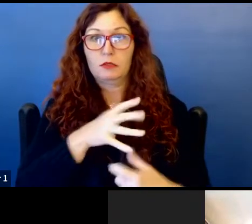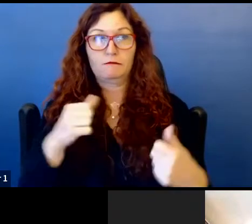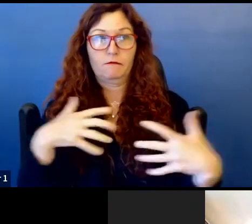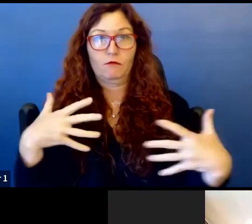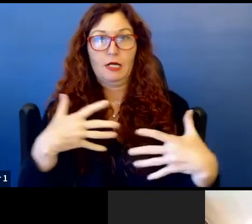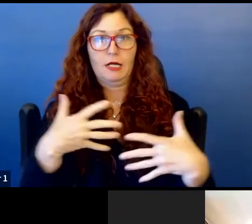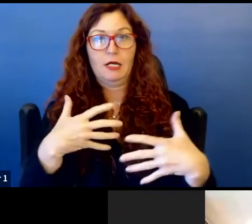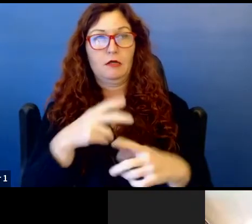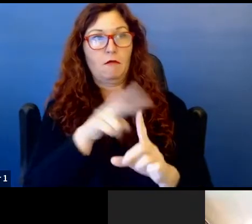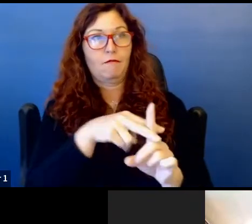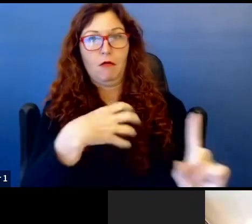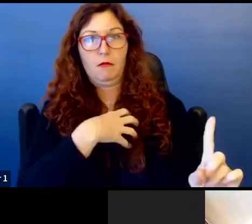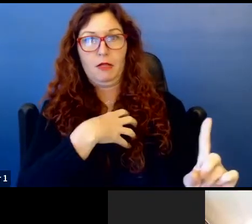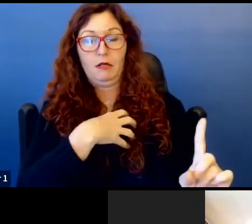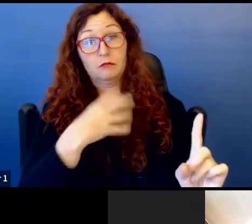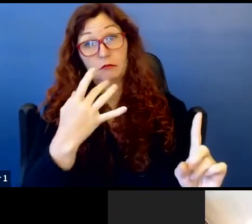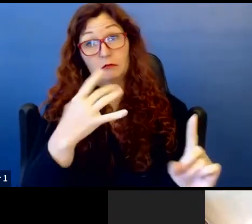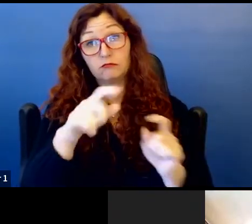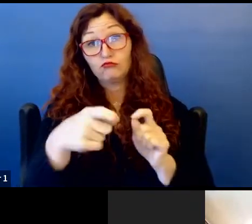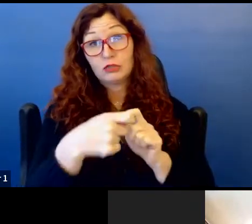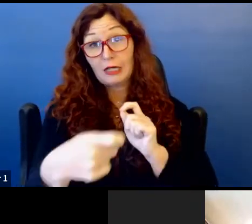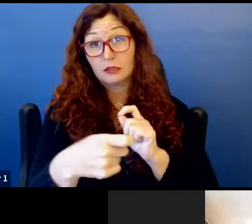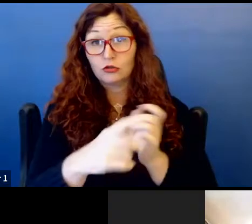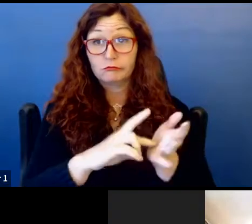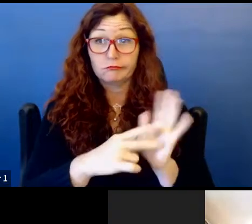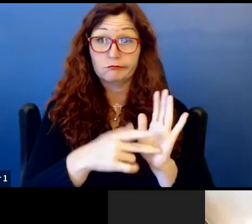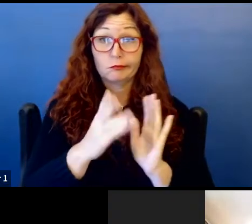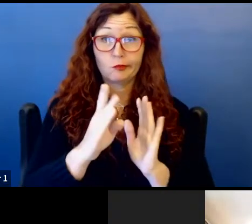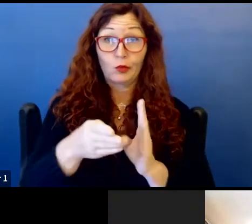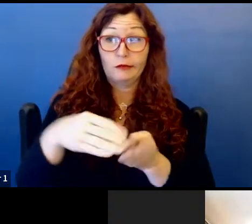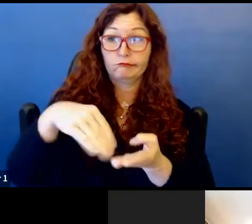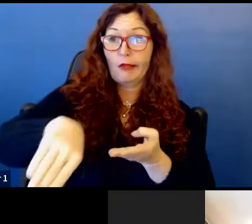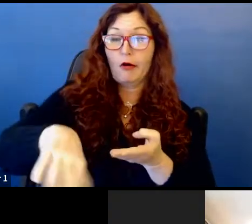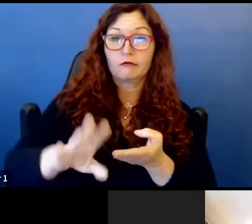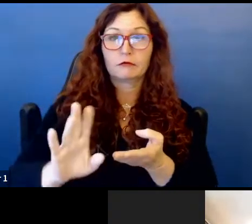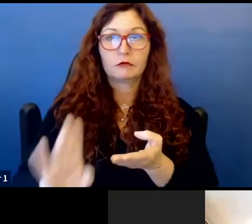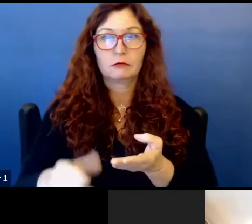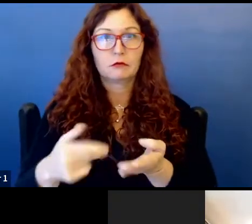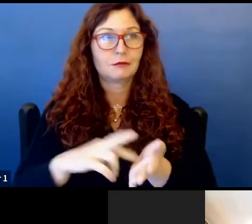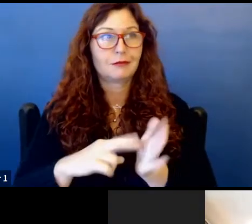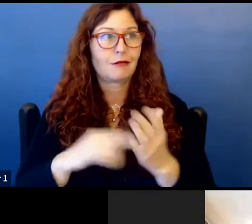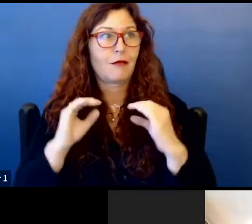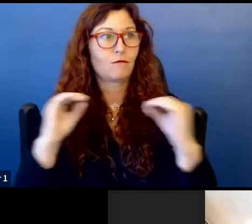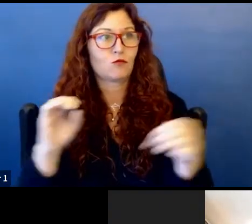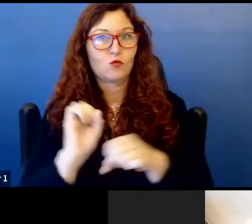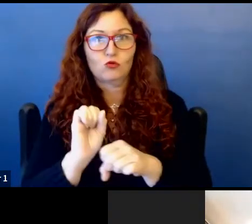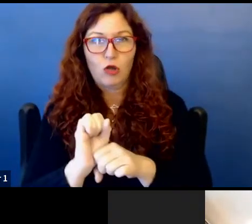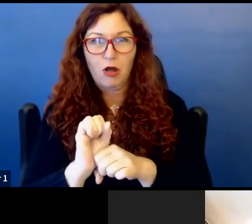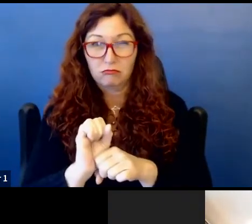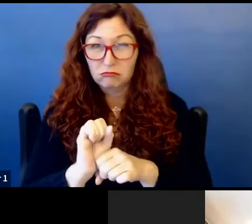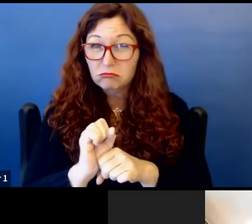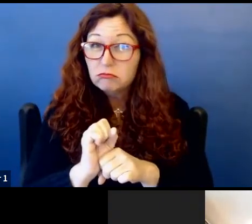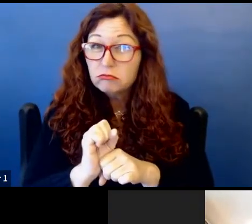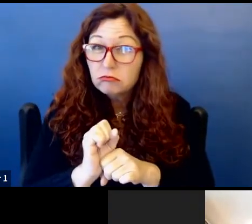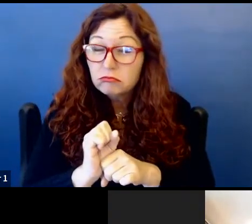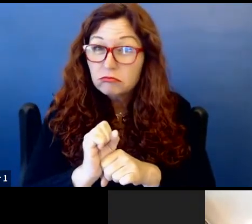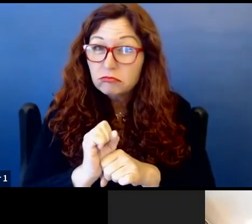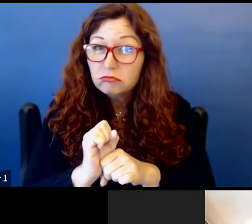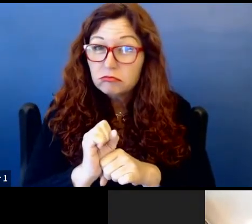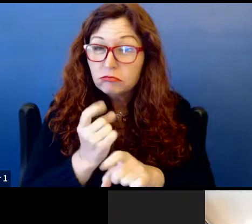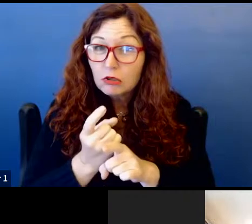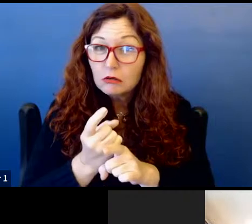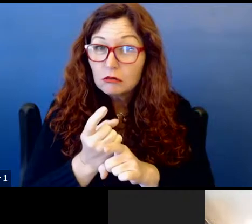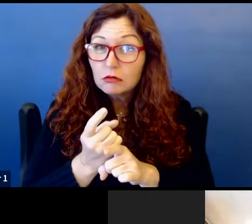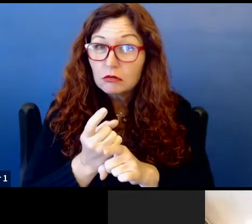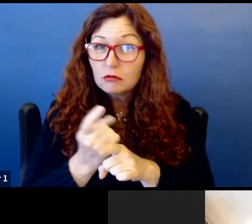uh oftentimes you there's a concern about not working and it if i understand that correctly that's because in construction